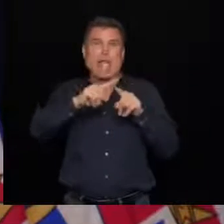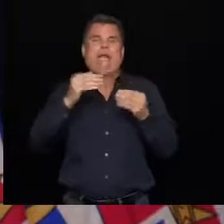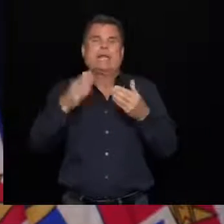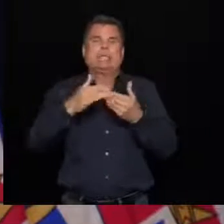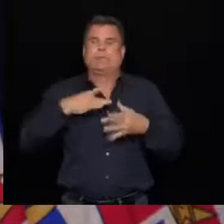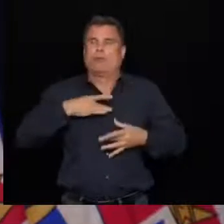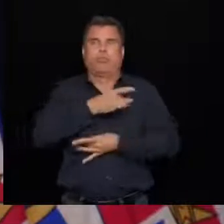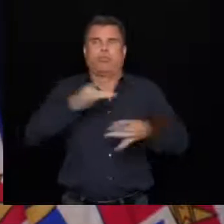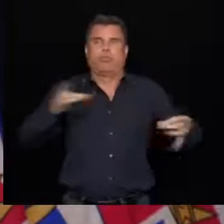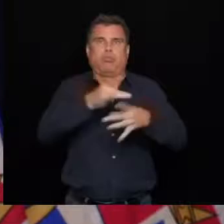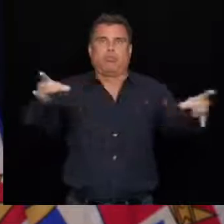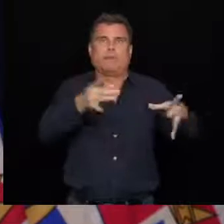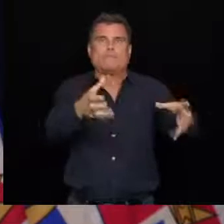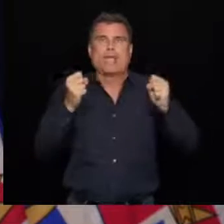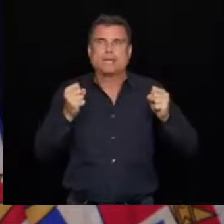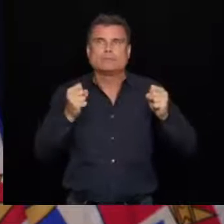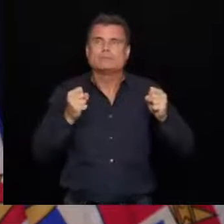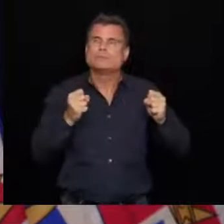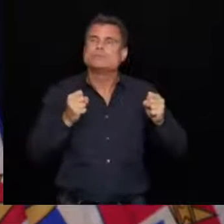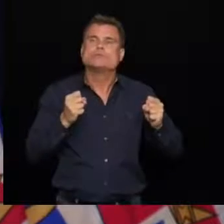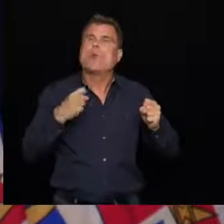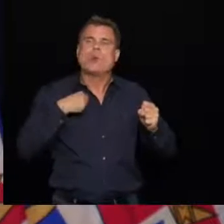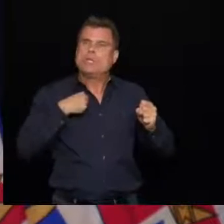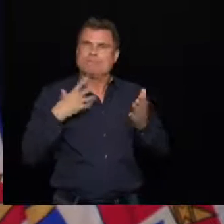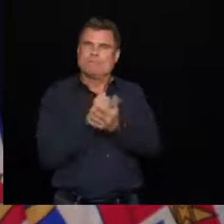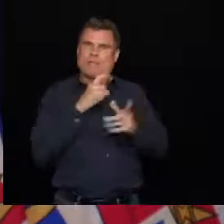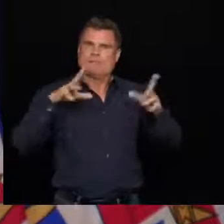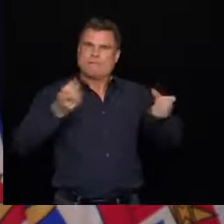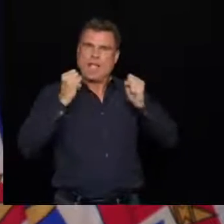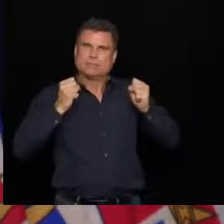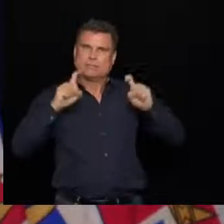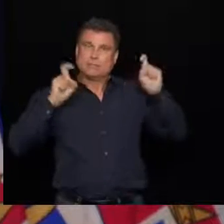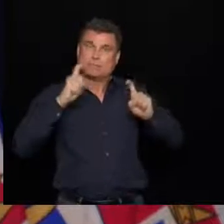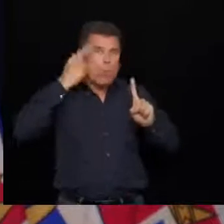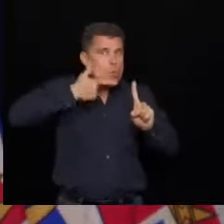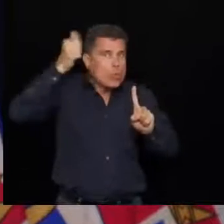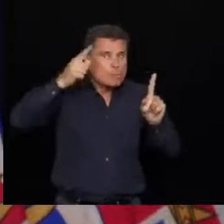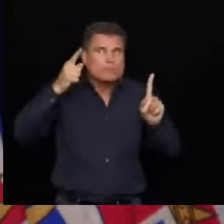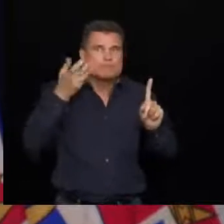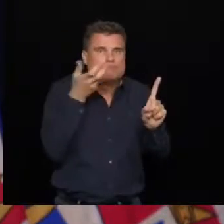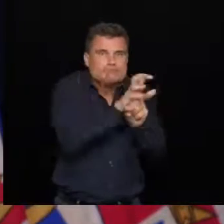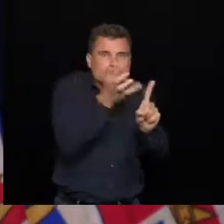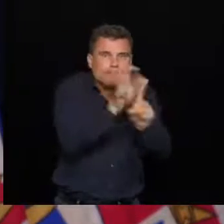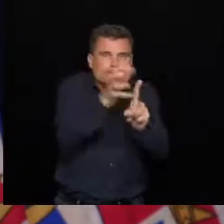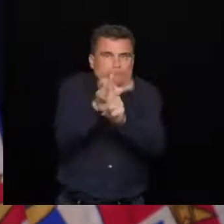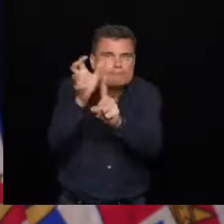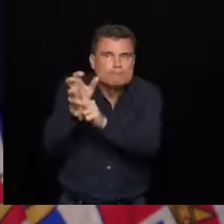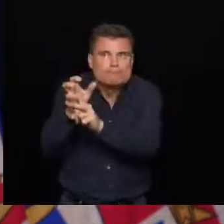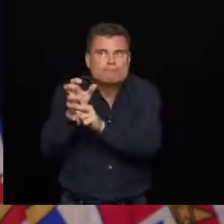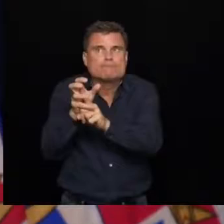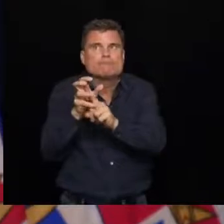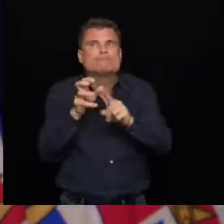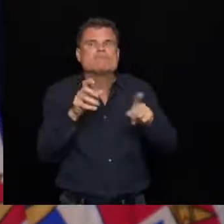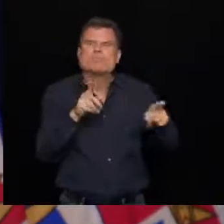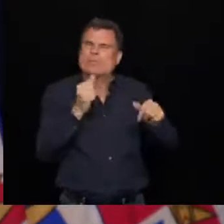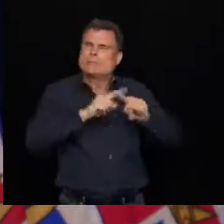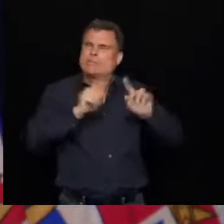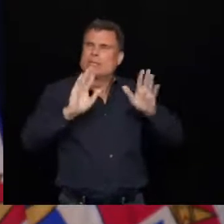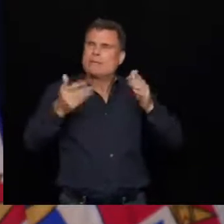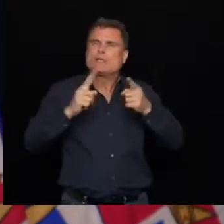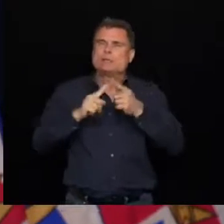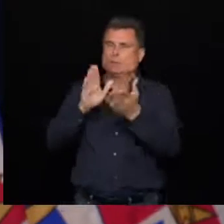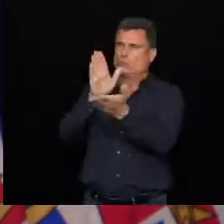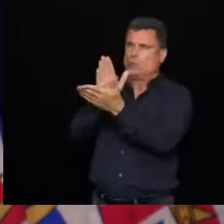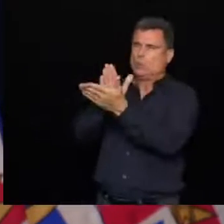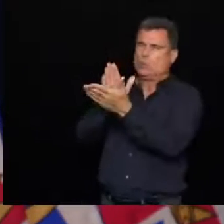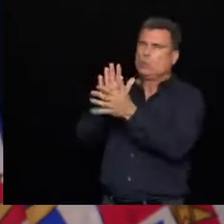the beginning and then wait out the period of time. So there is some nuance in public health. Deems